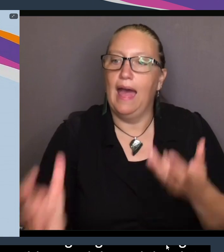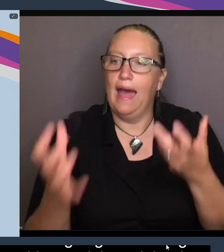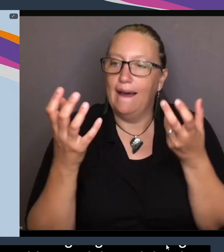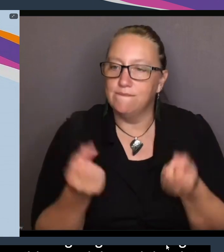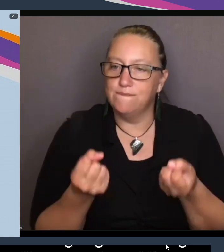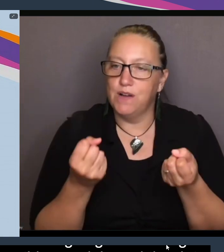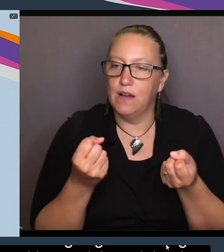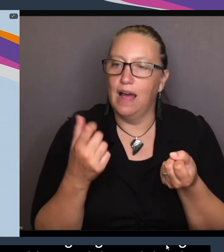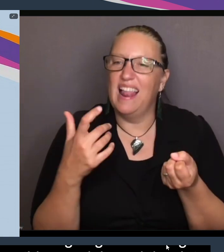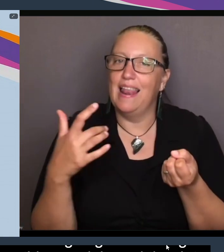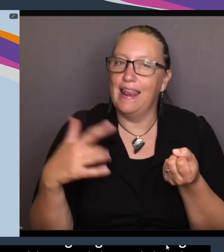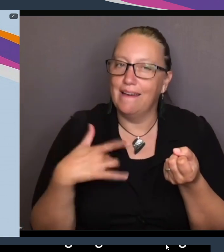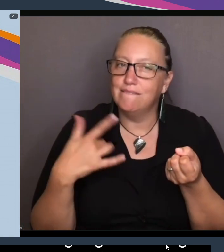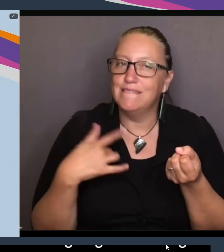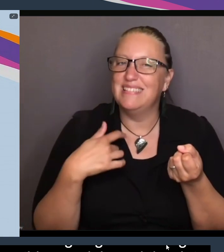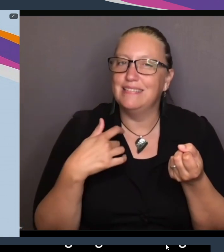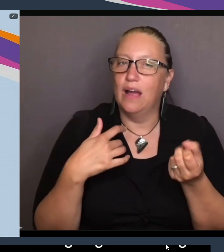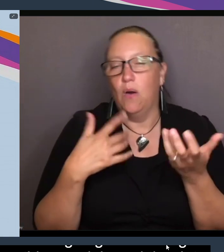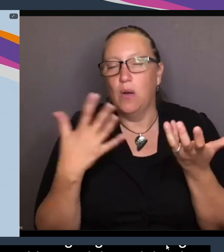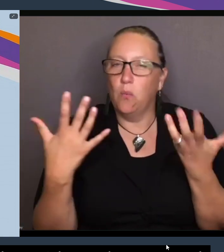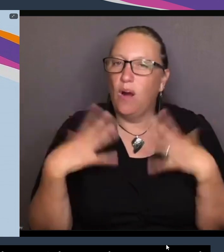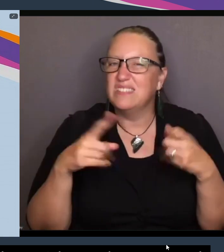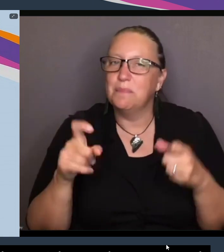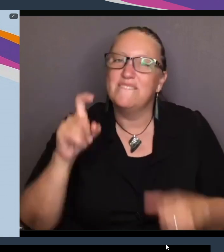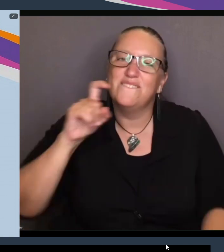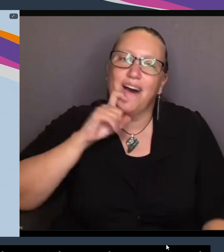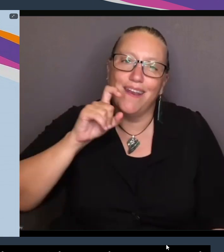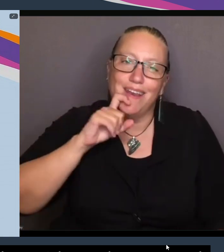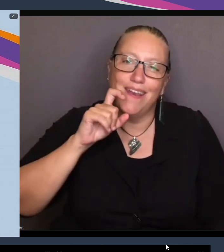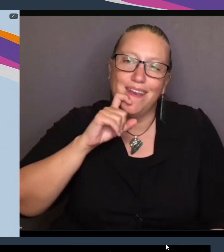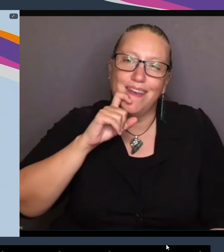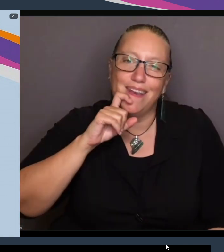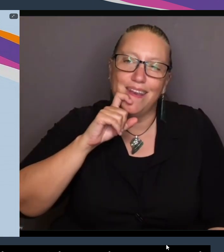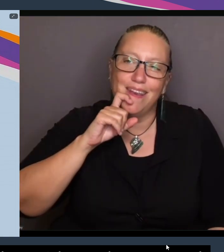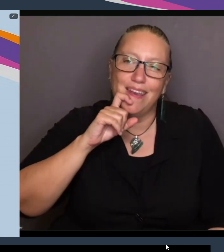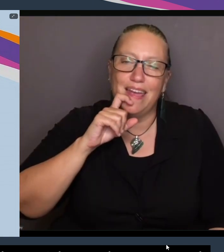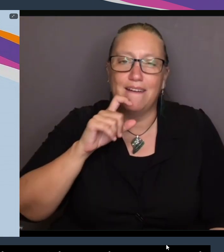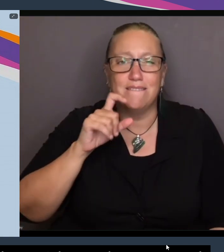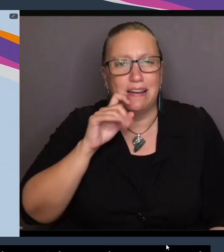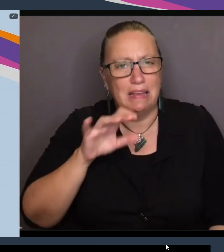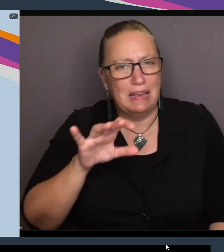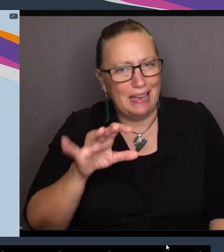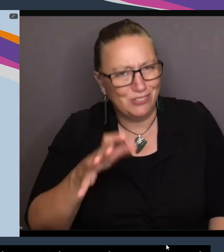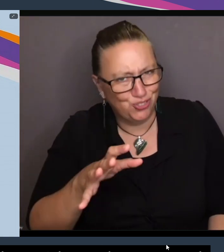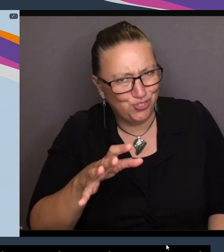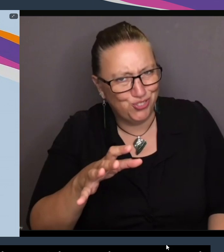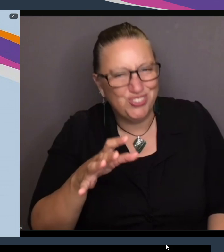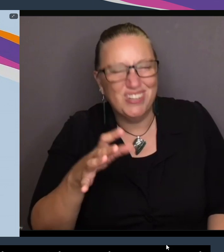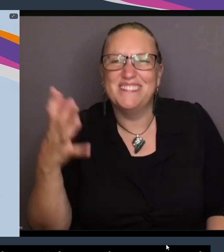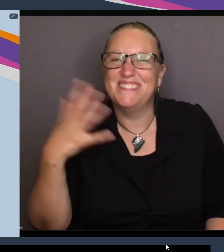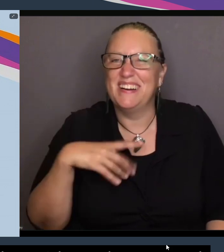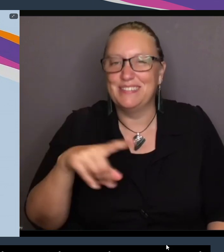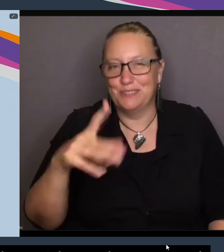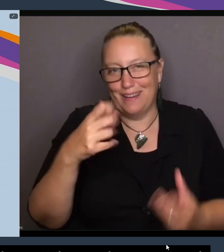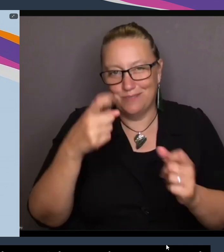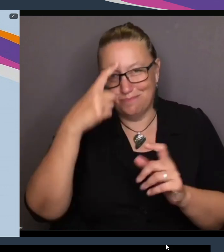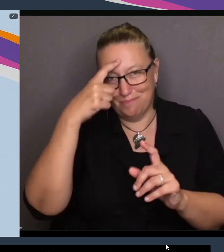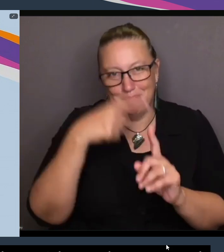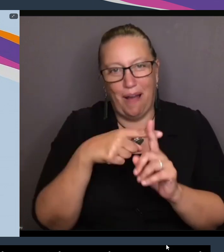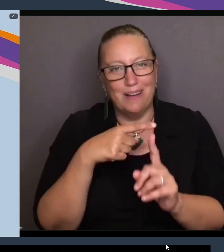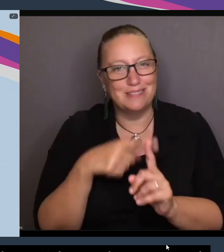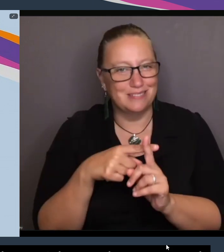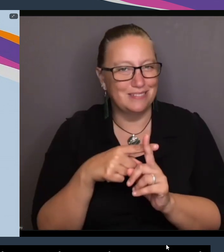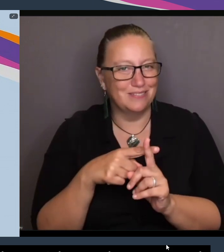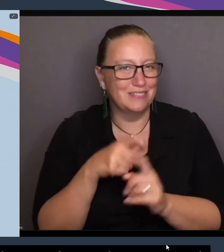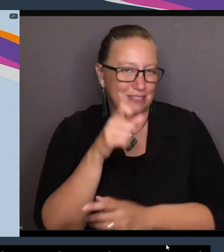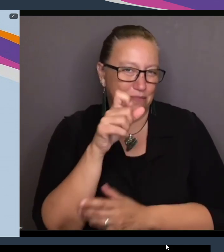fun-ish, but really we want you to come away with a positive experience. And so doing that in community